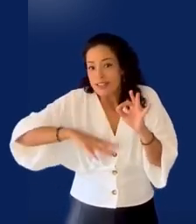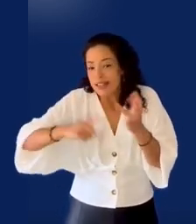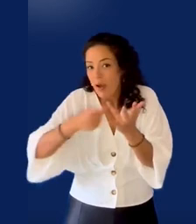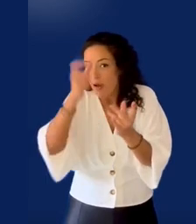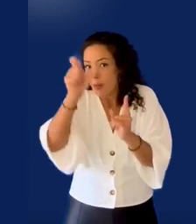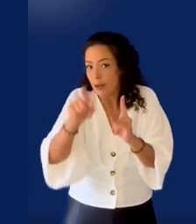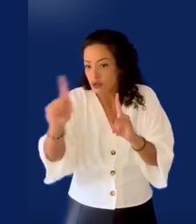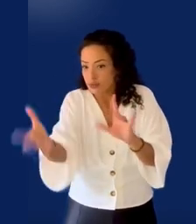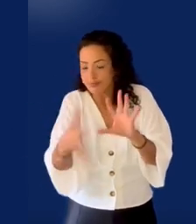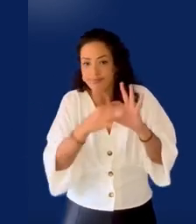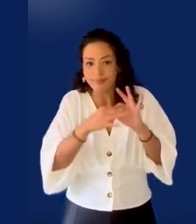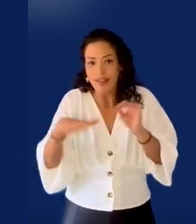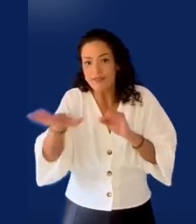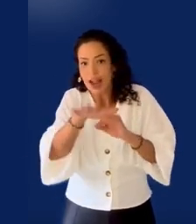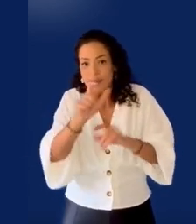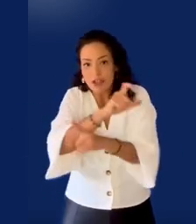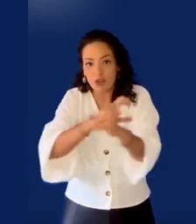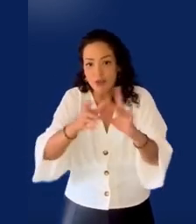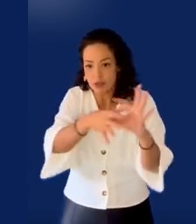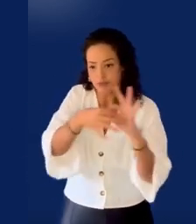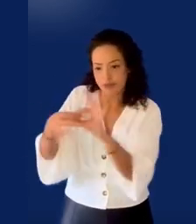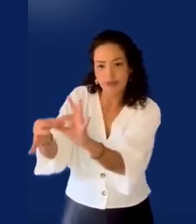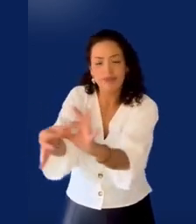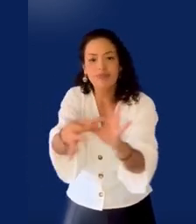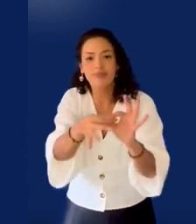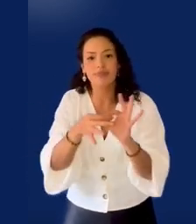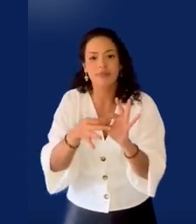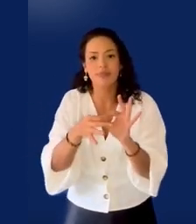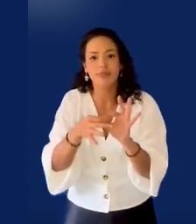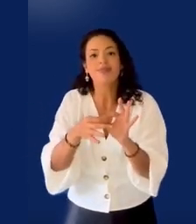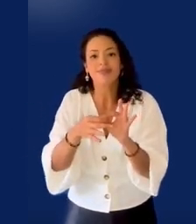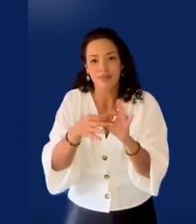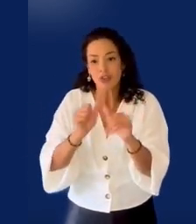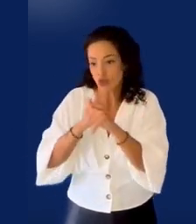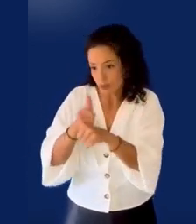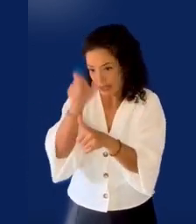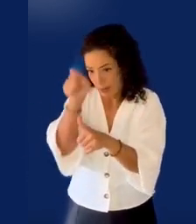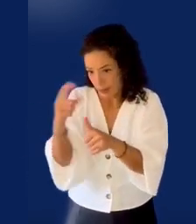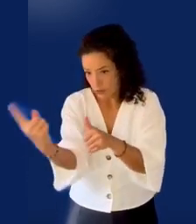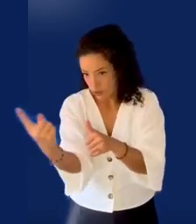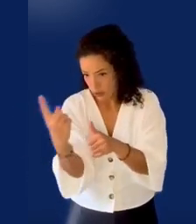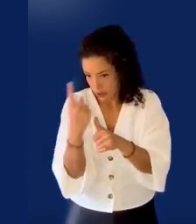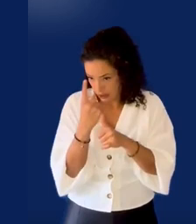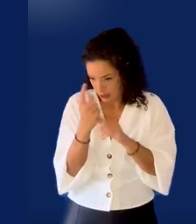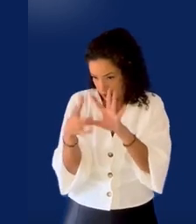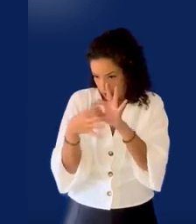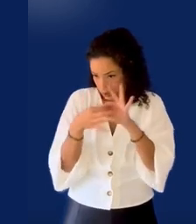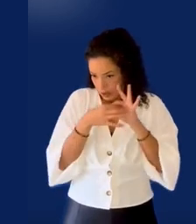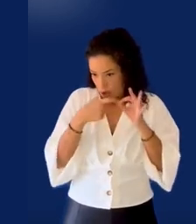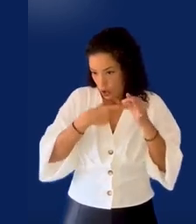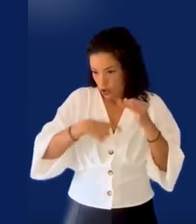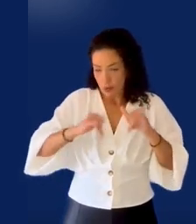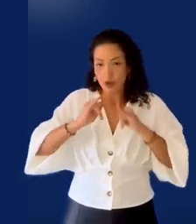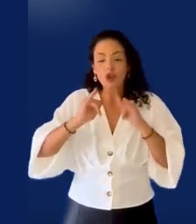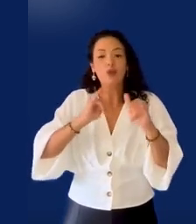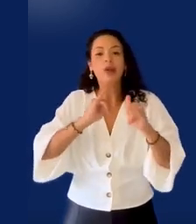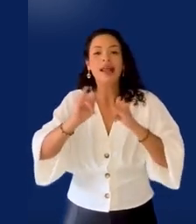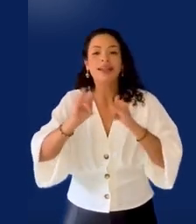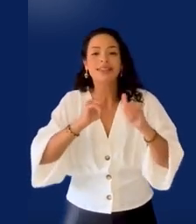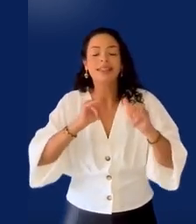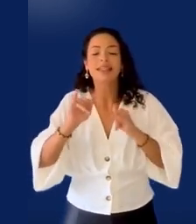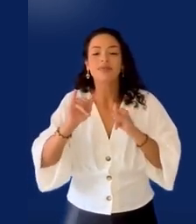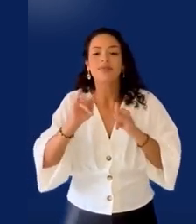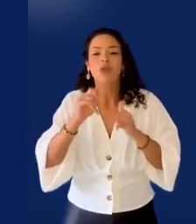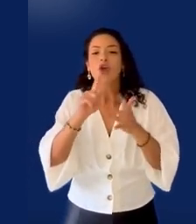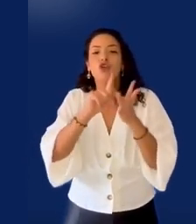us, their families and their communities, ultimately allowing them to rejoin the human commonality that Judith Lewis Herman refers to in her work